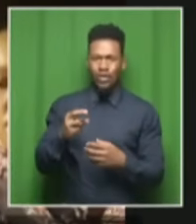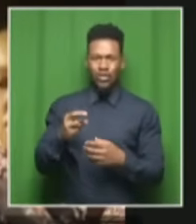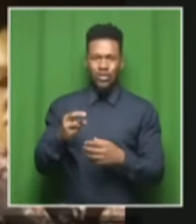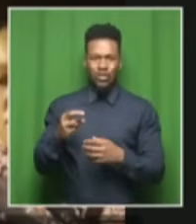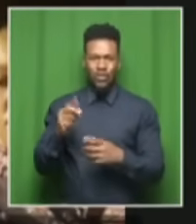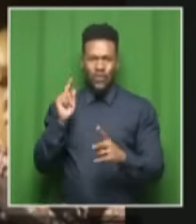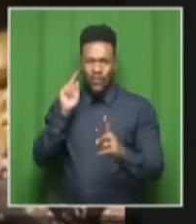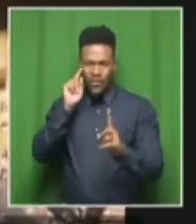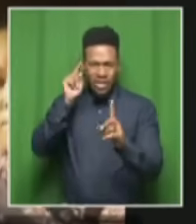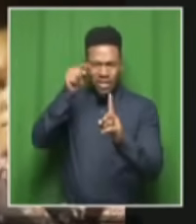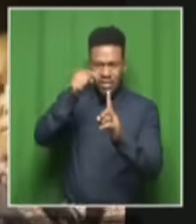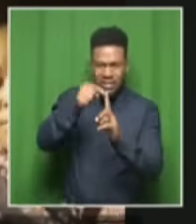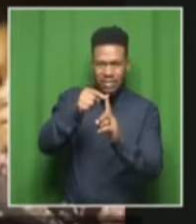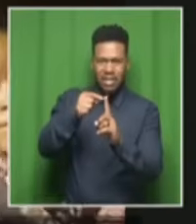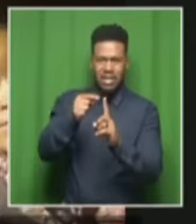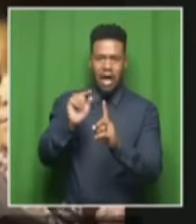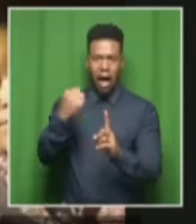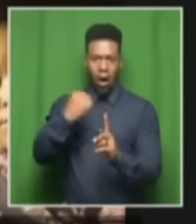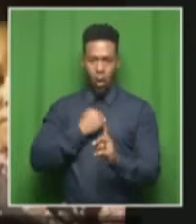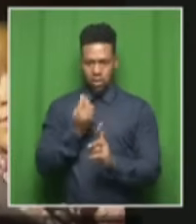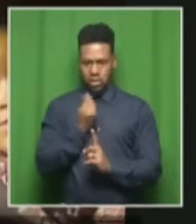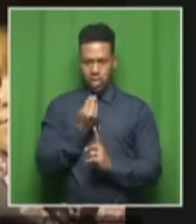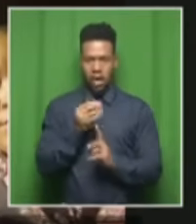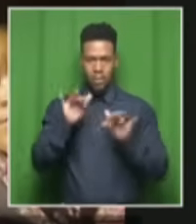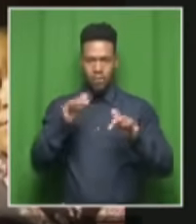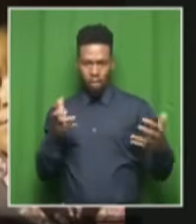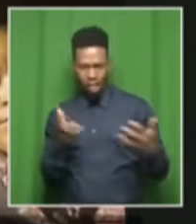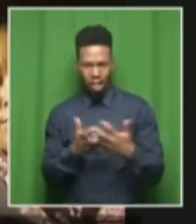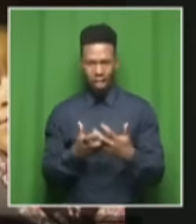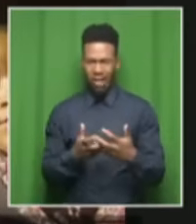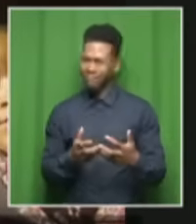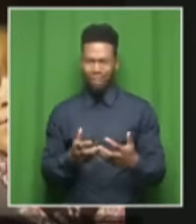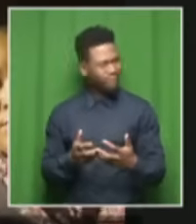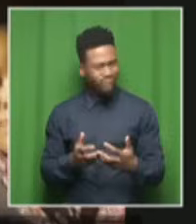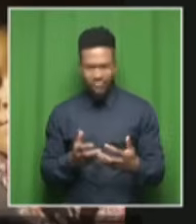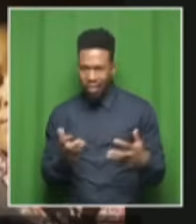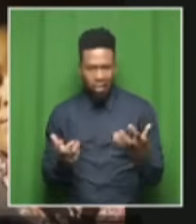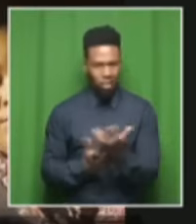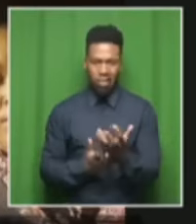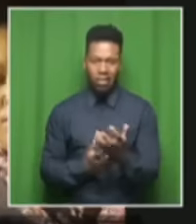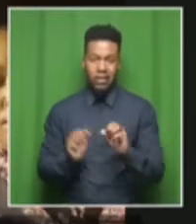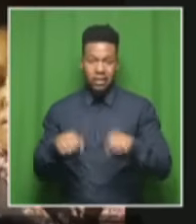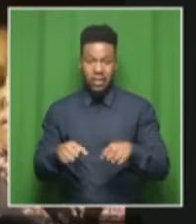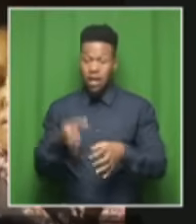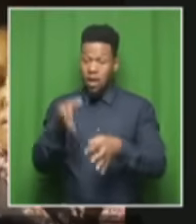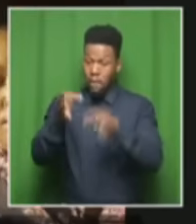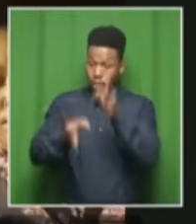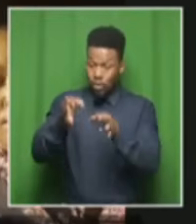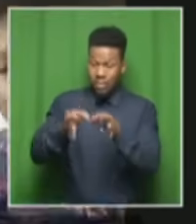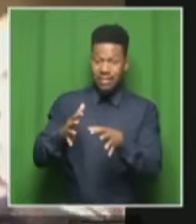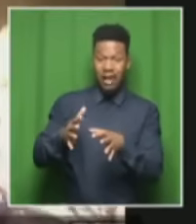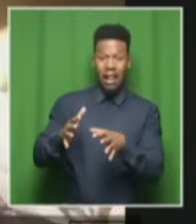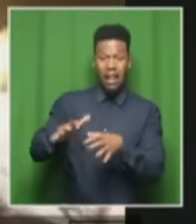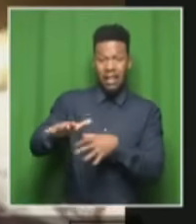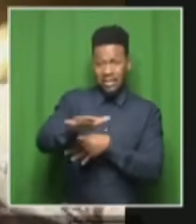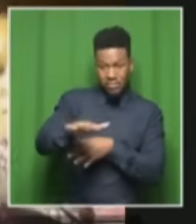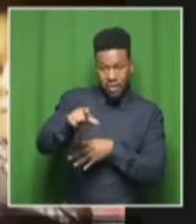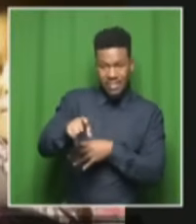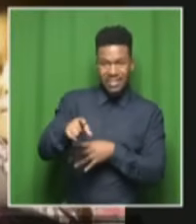Africa. You know, many of us find the political, you know, find that the political discourse rather and governance